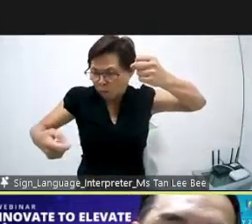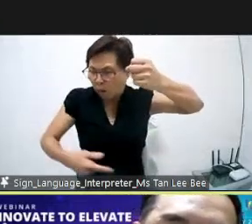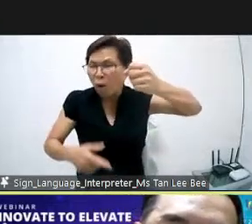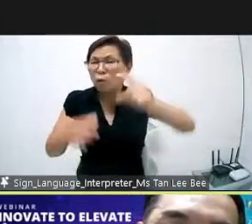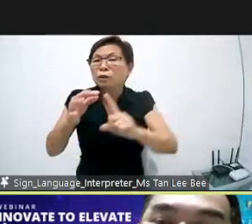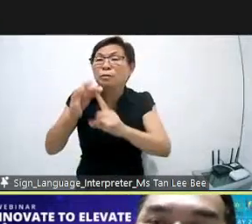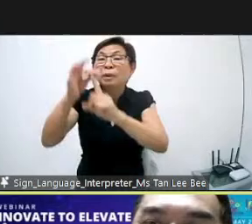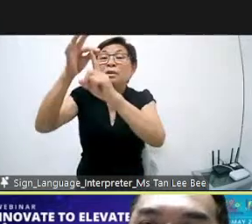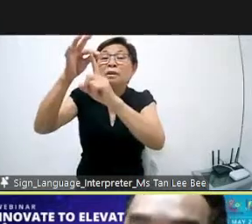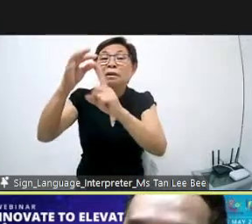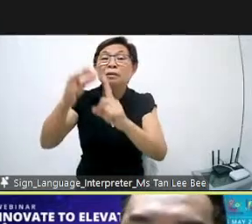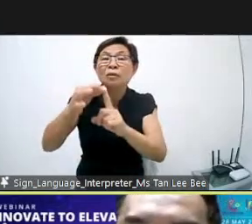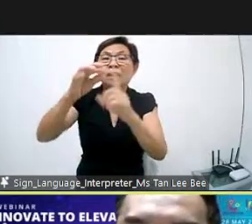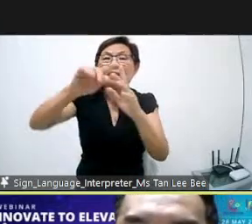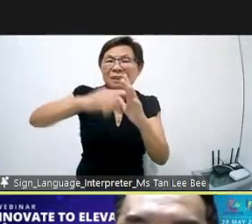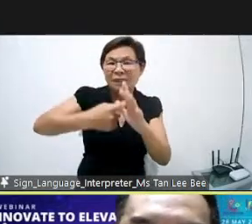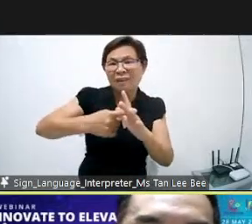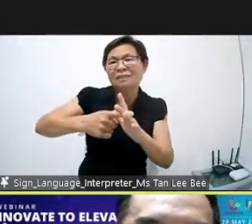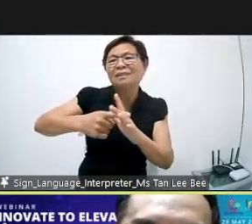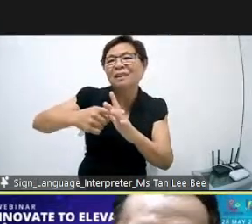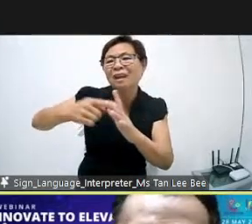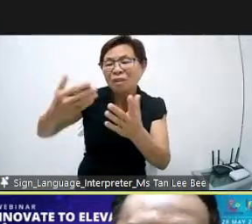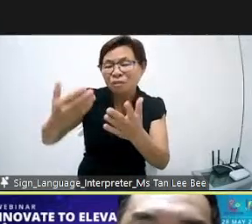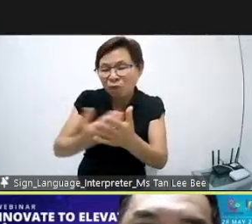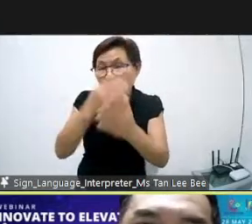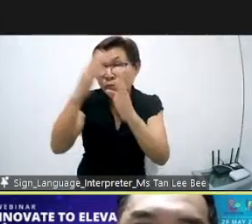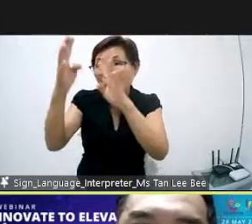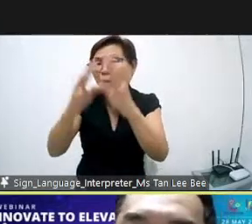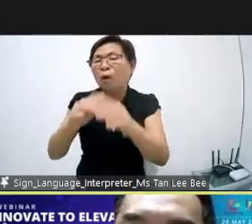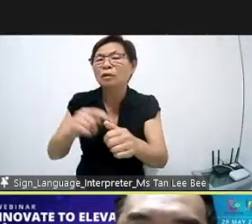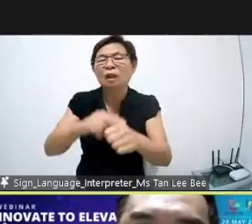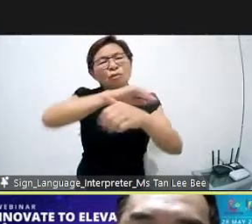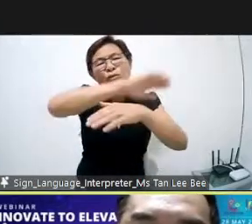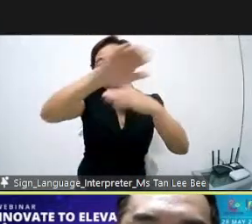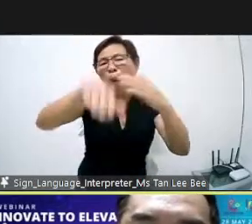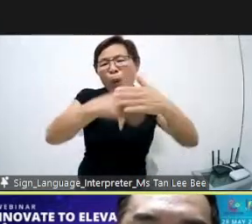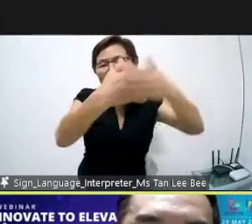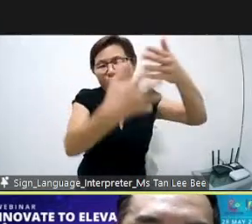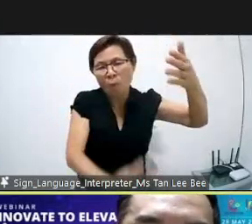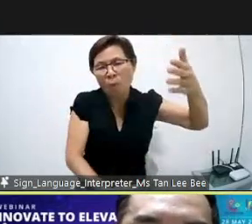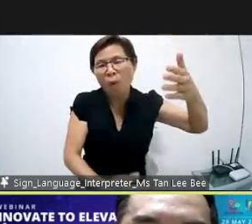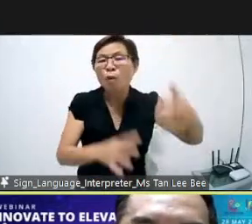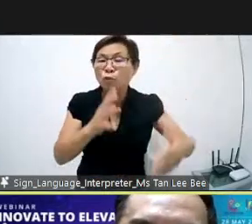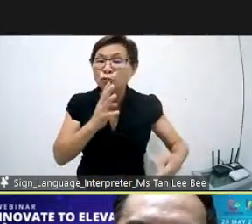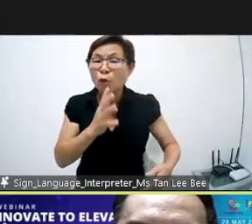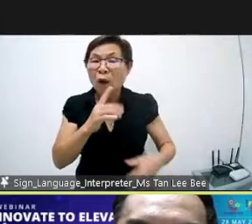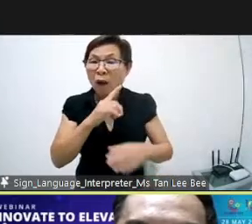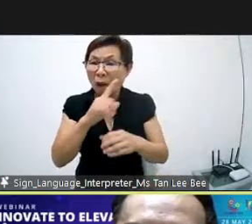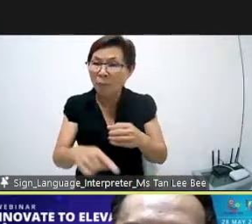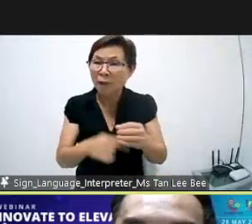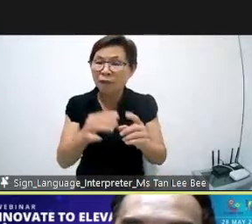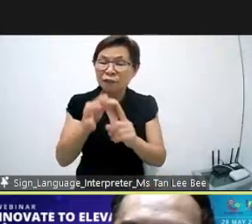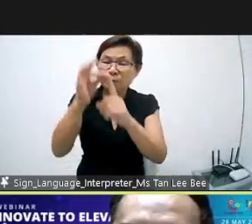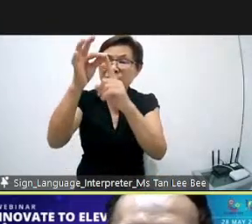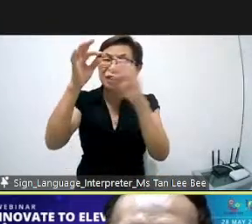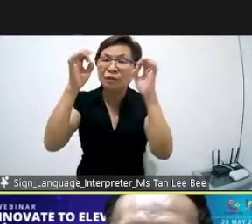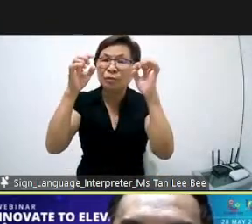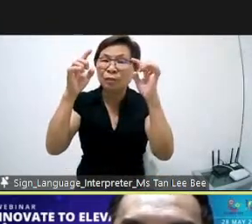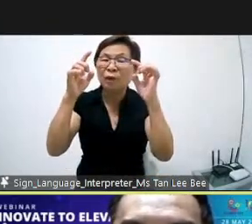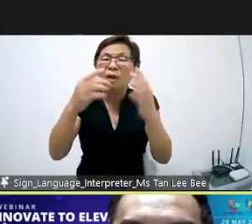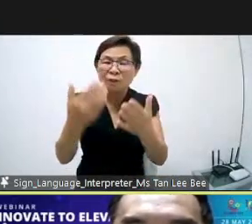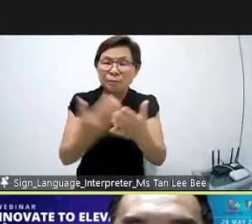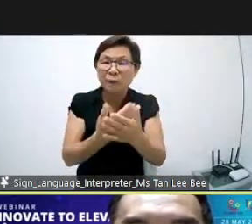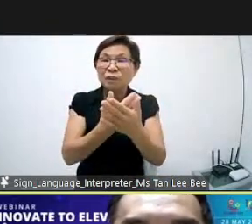specifically to implement innovation. Okay, that's all the things. And especially in terms when we talk about special innovation, as I